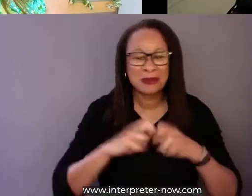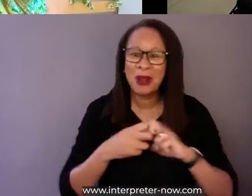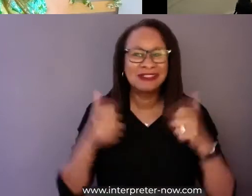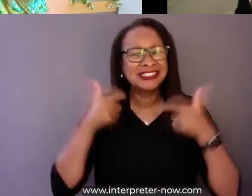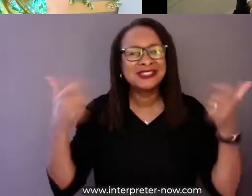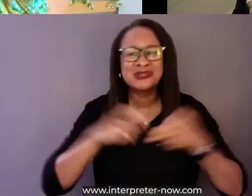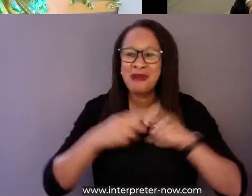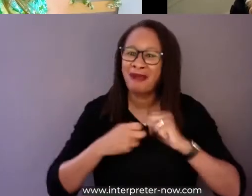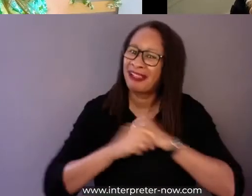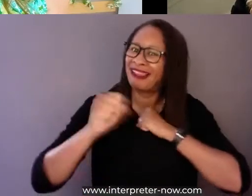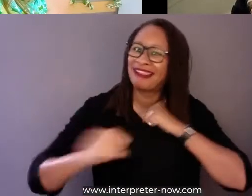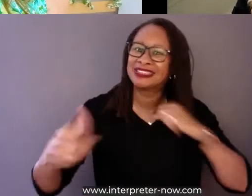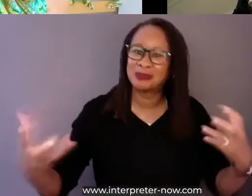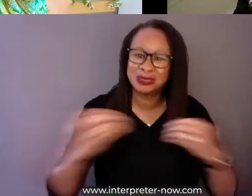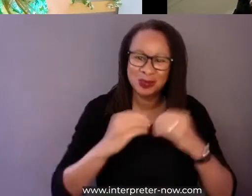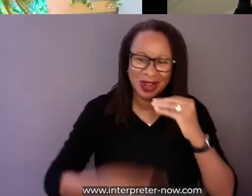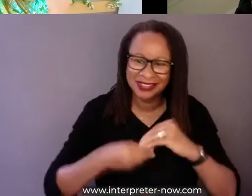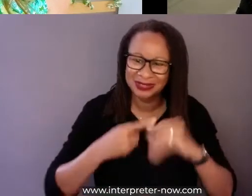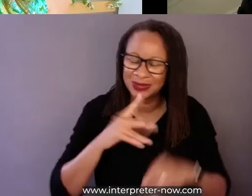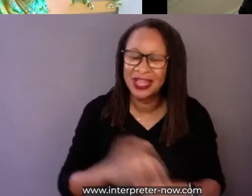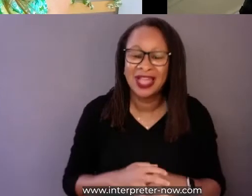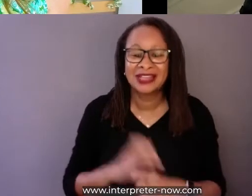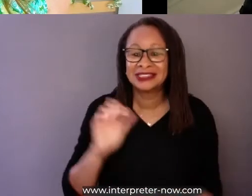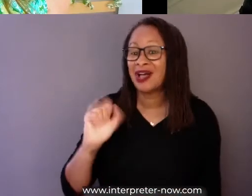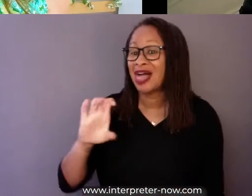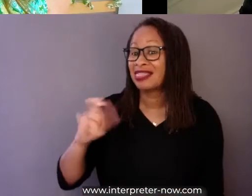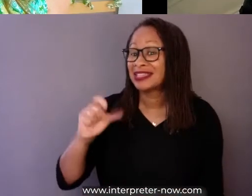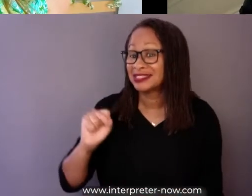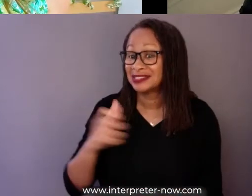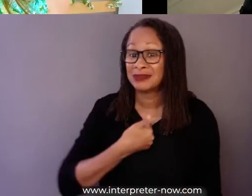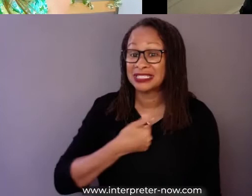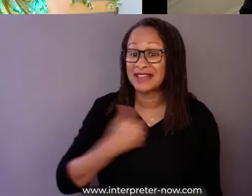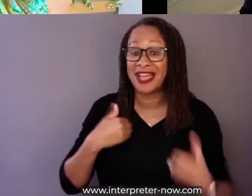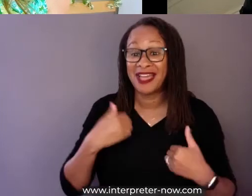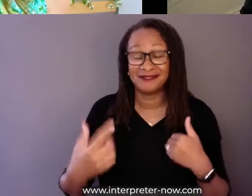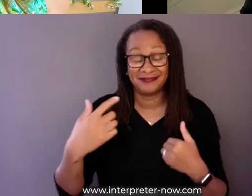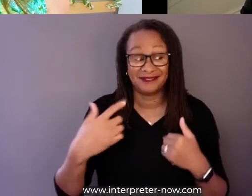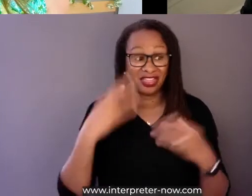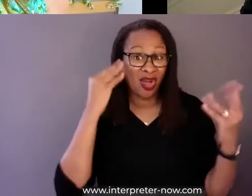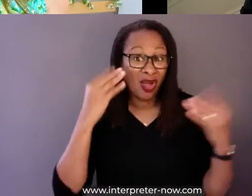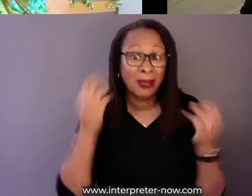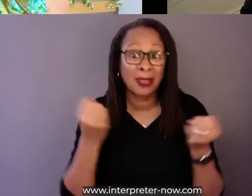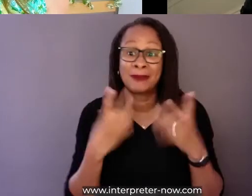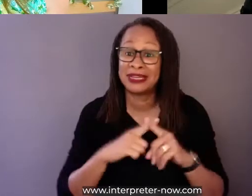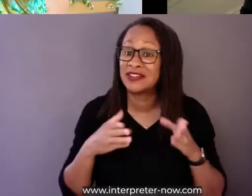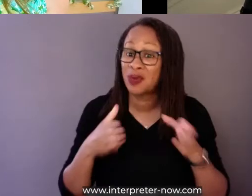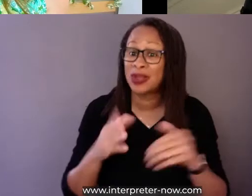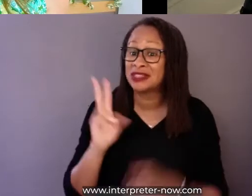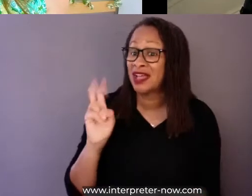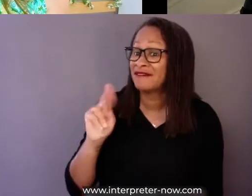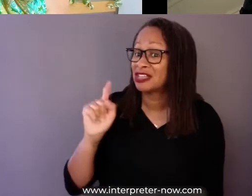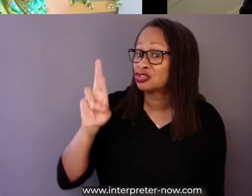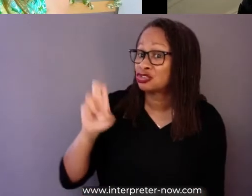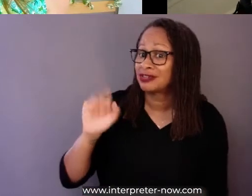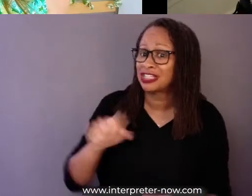huge problem. So, yeah. So you know, Alexis and I have thought about all of the many, many different ways that venture could potentially